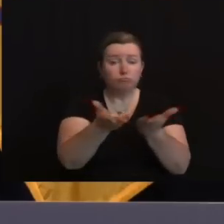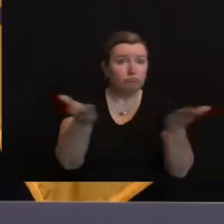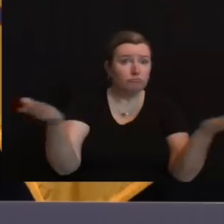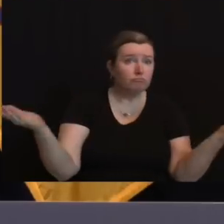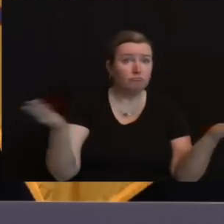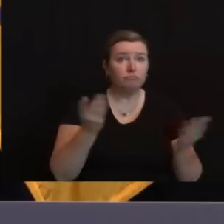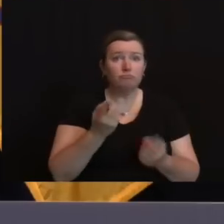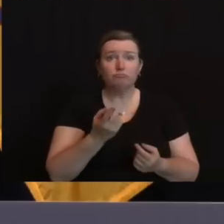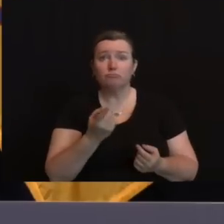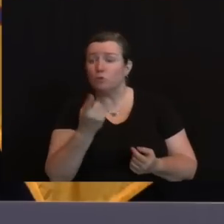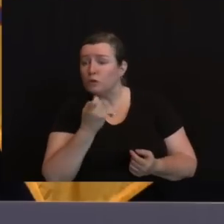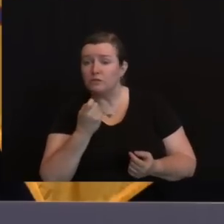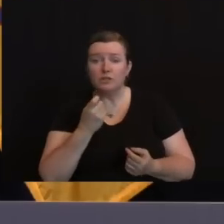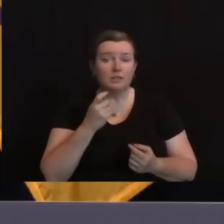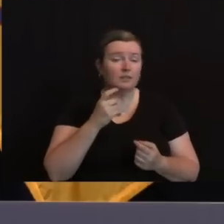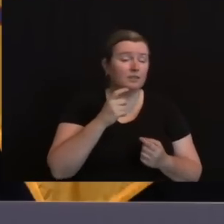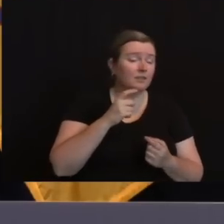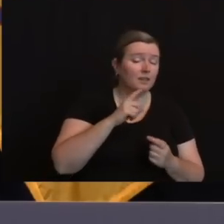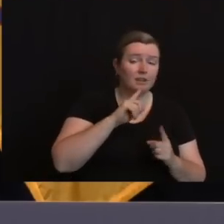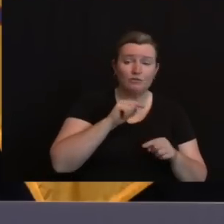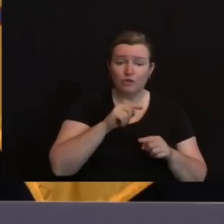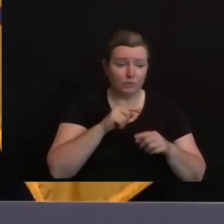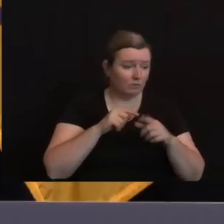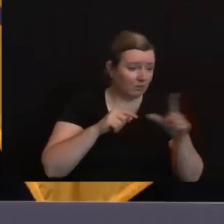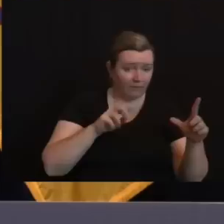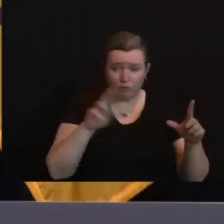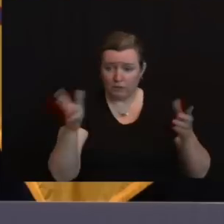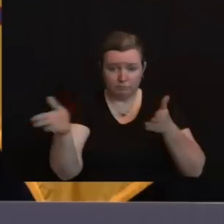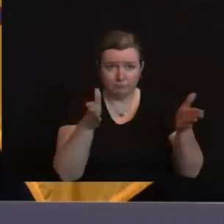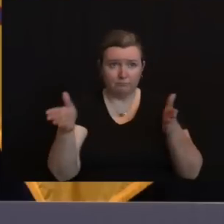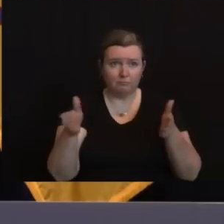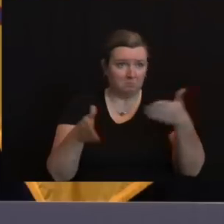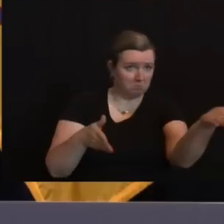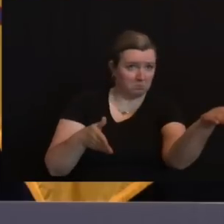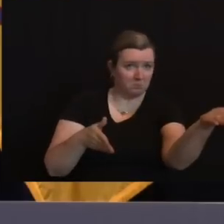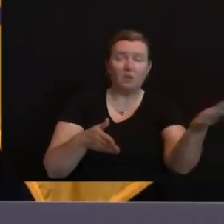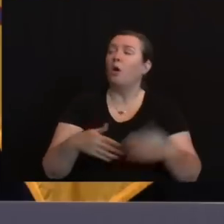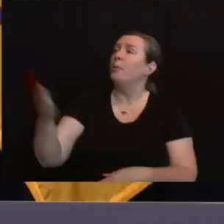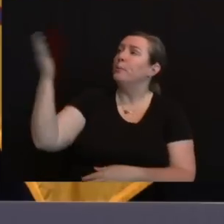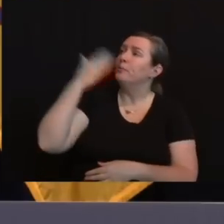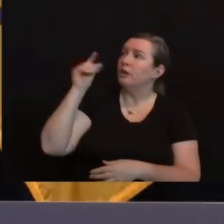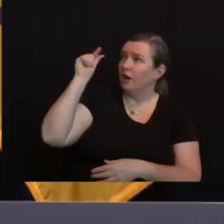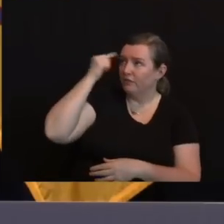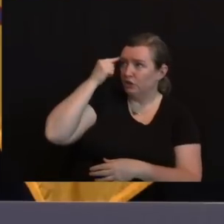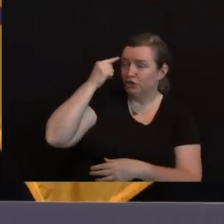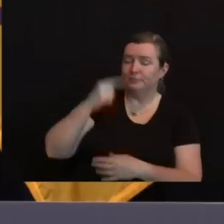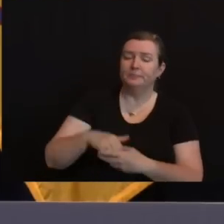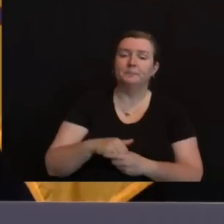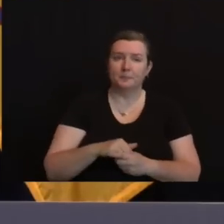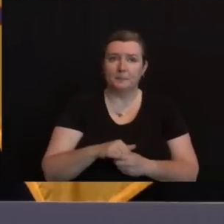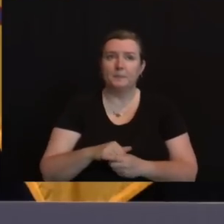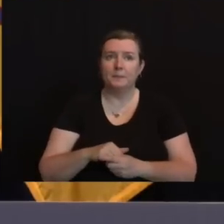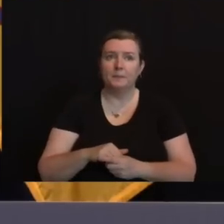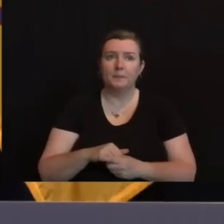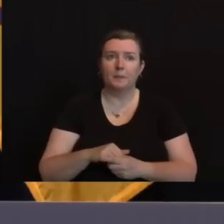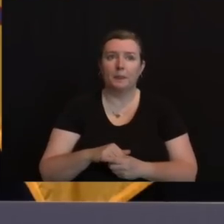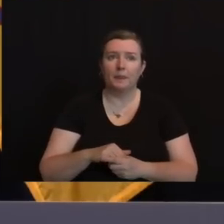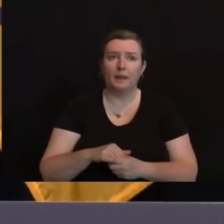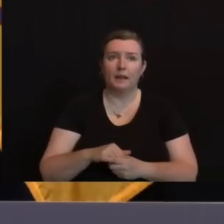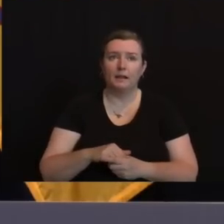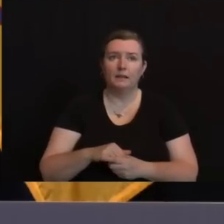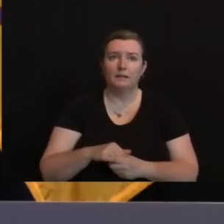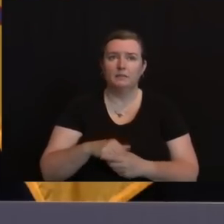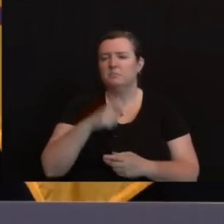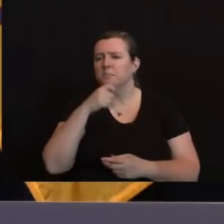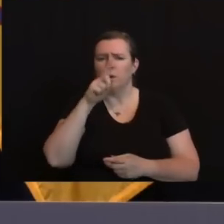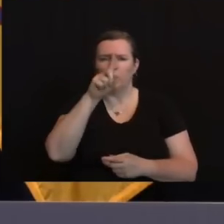left? Either way, we start with you. Please. Good afternoon. Hold on one sec. Wait till Aswan's got the mic, so he's